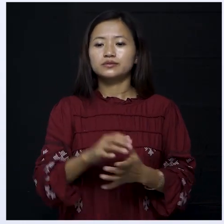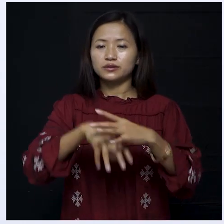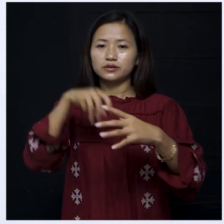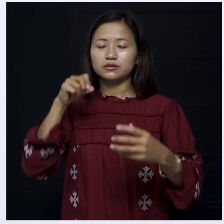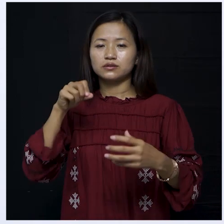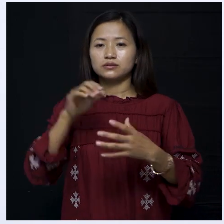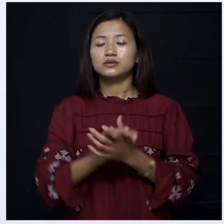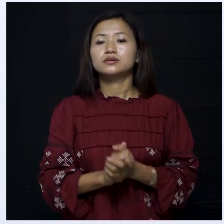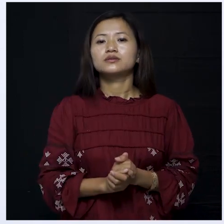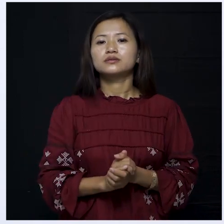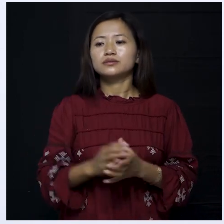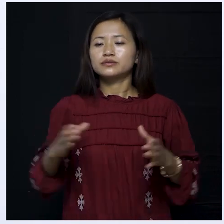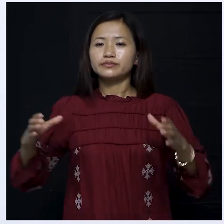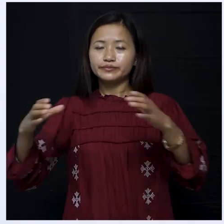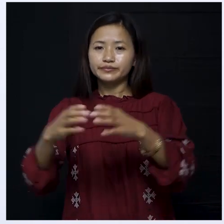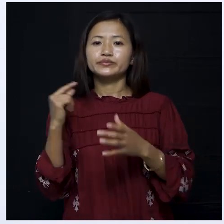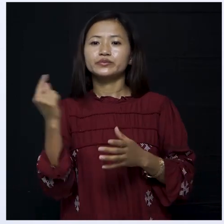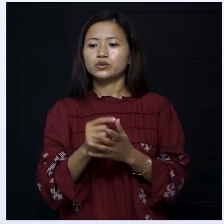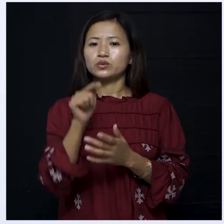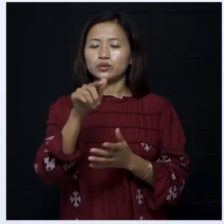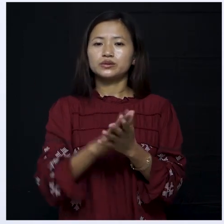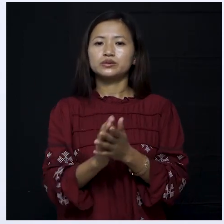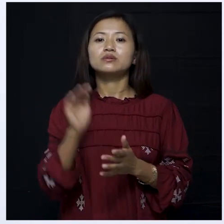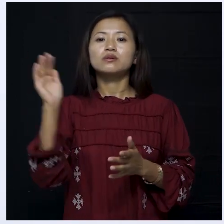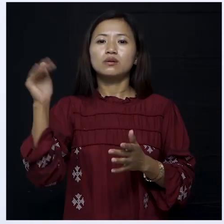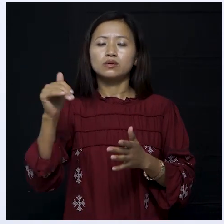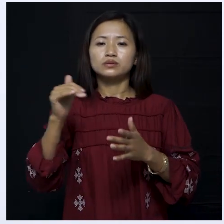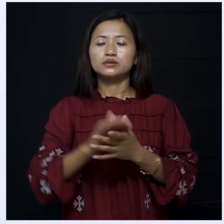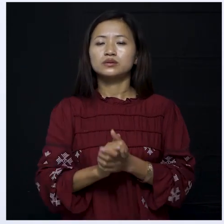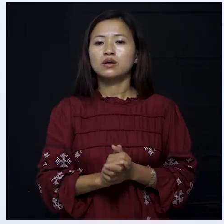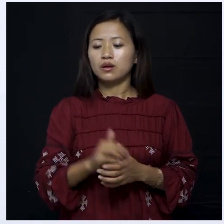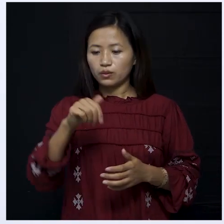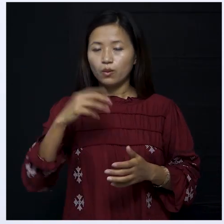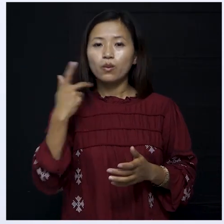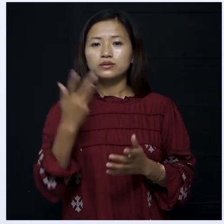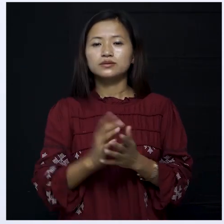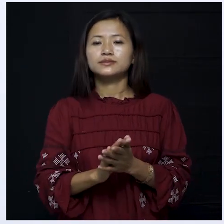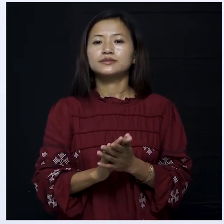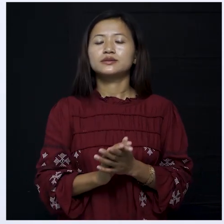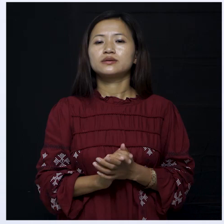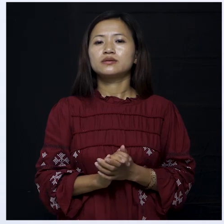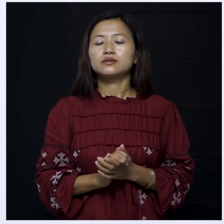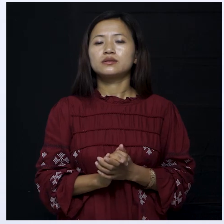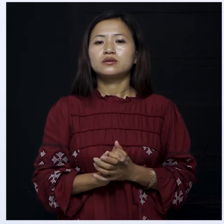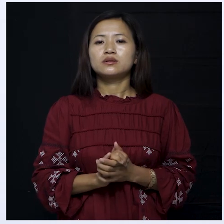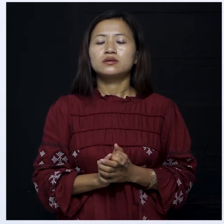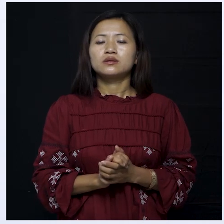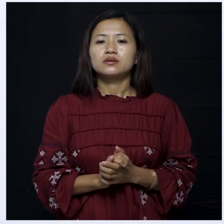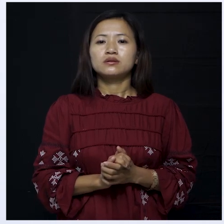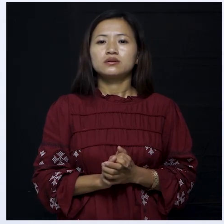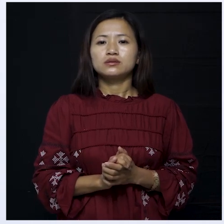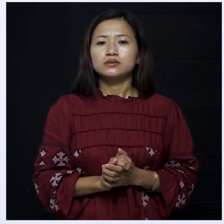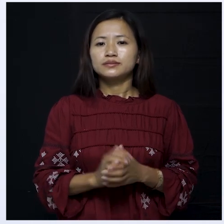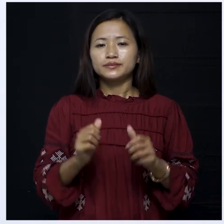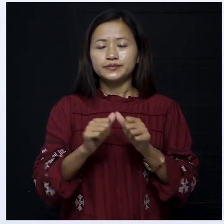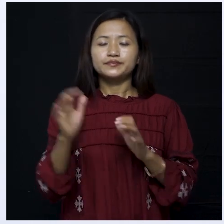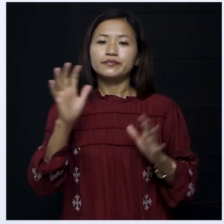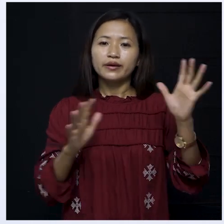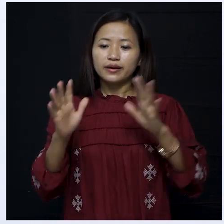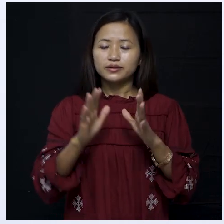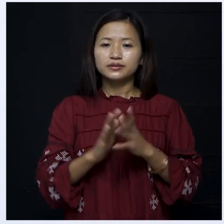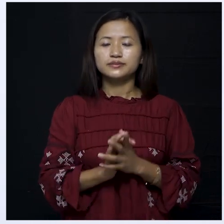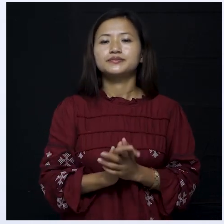the trash when you called. So here, something happened here, and the action,